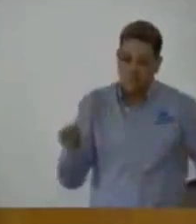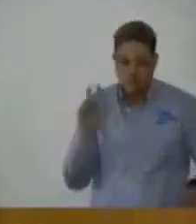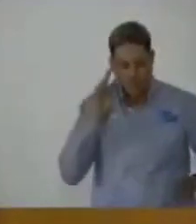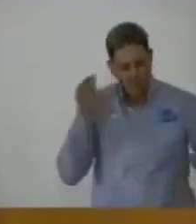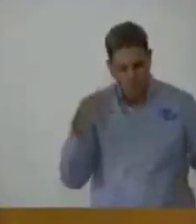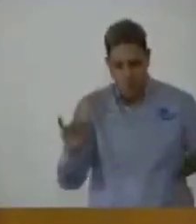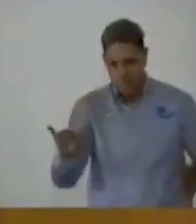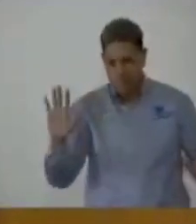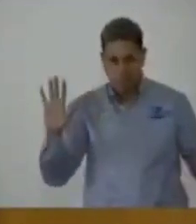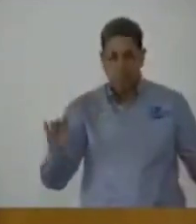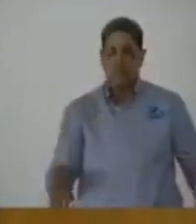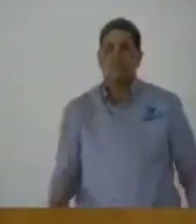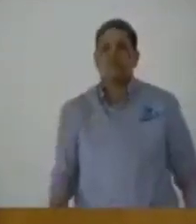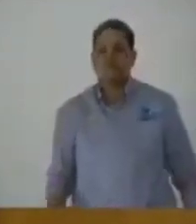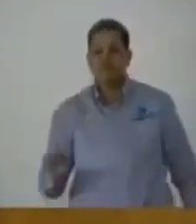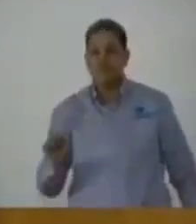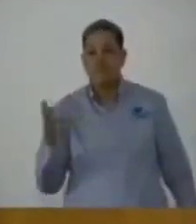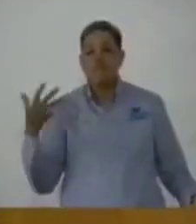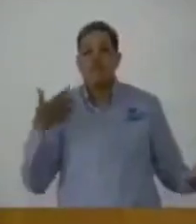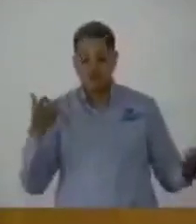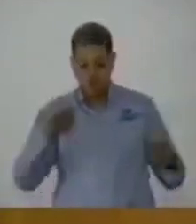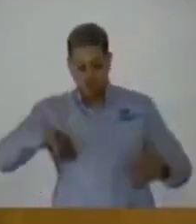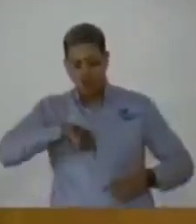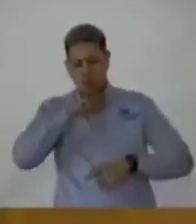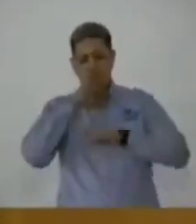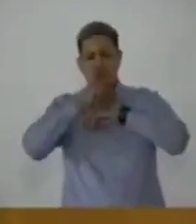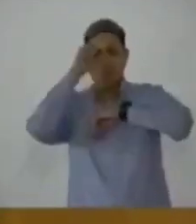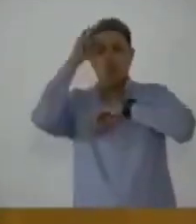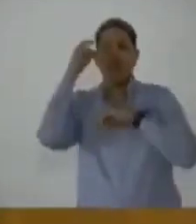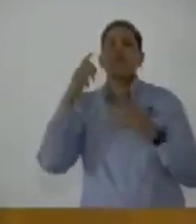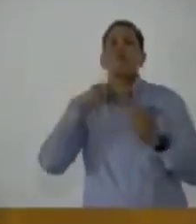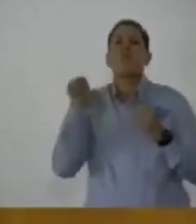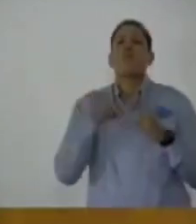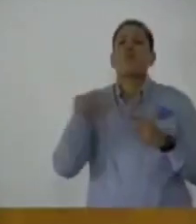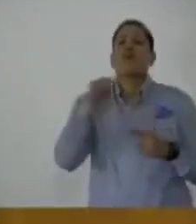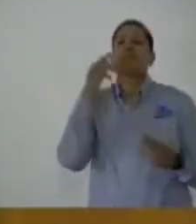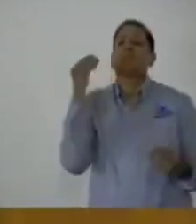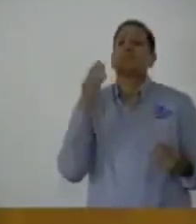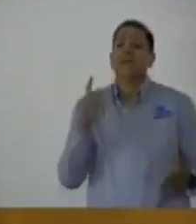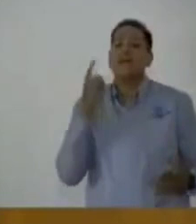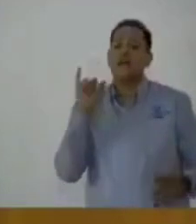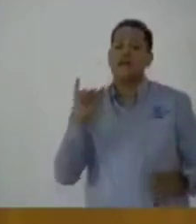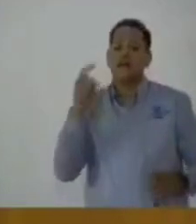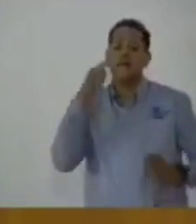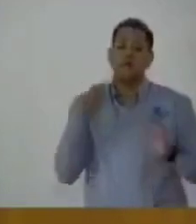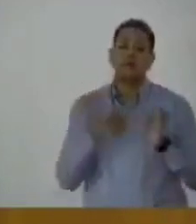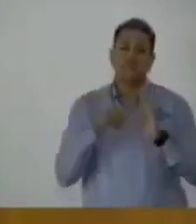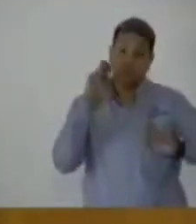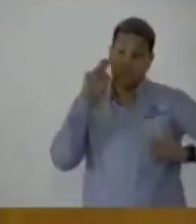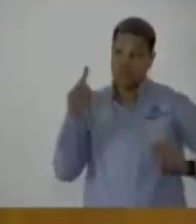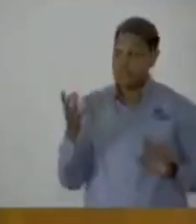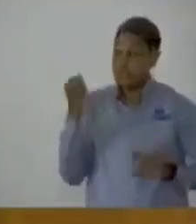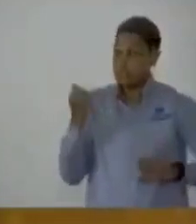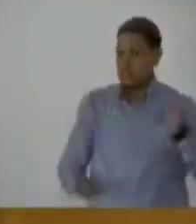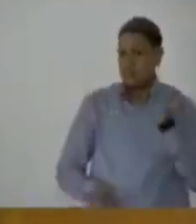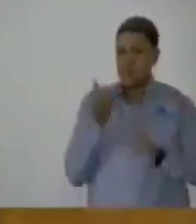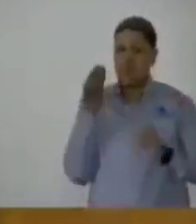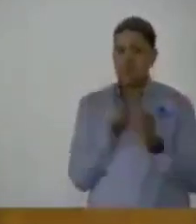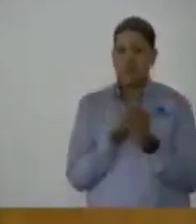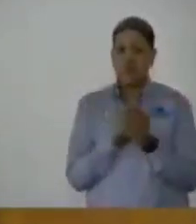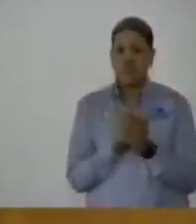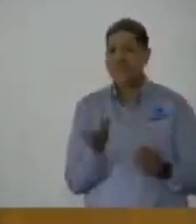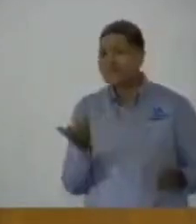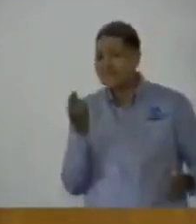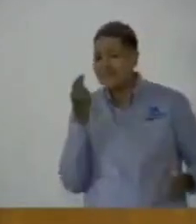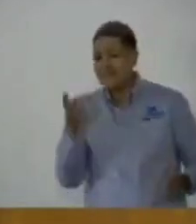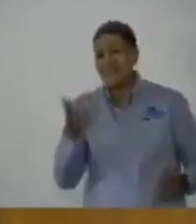Now, the other thing I want us to also understand is when they say, oh, like, for example, education get the most, a lot of time is